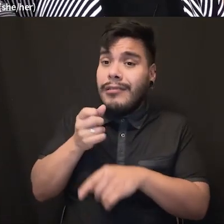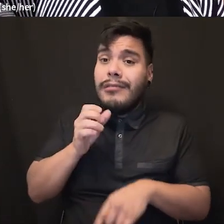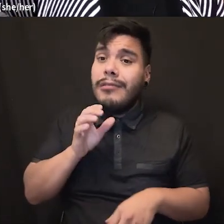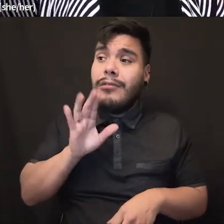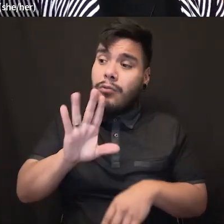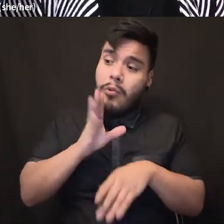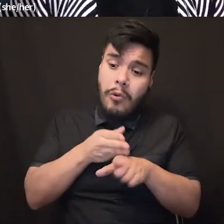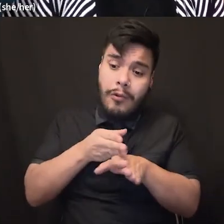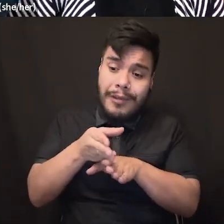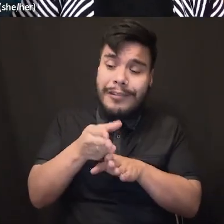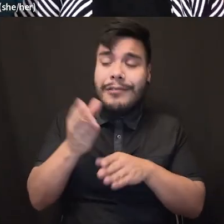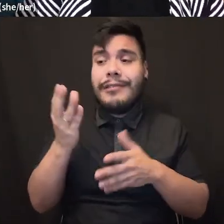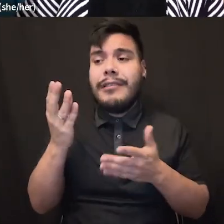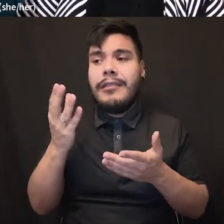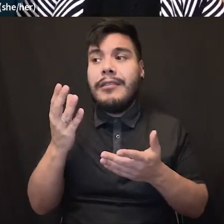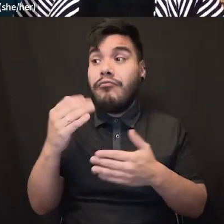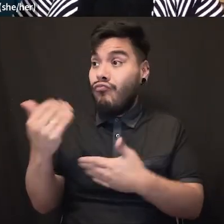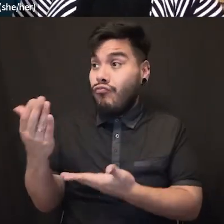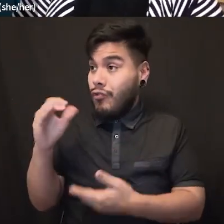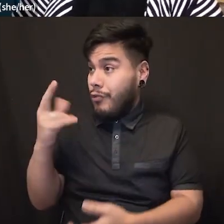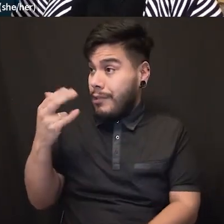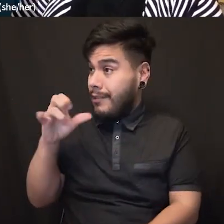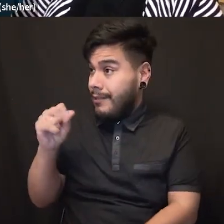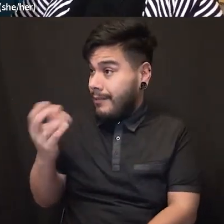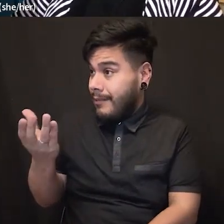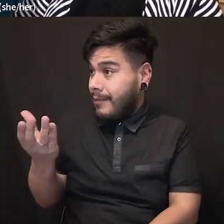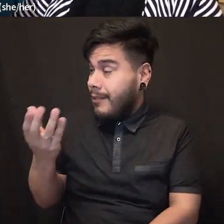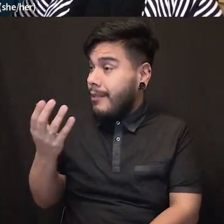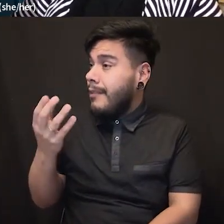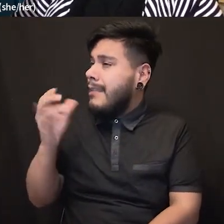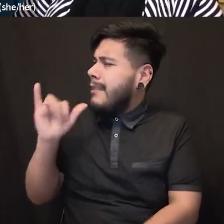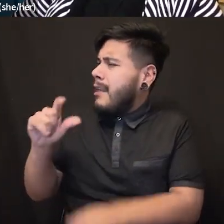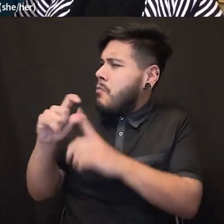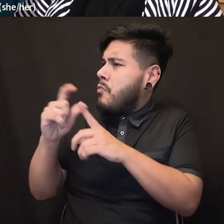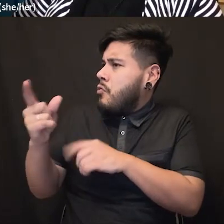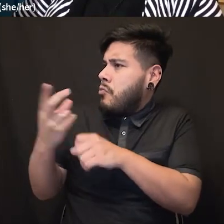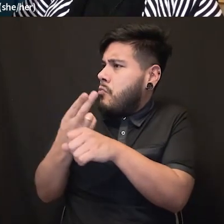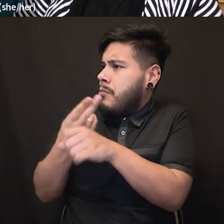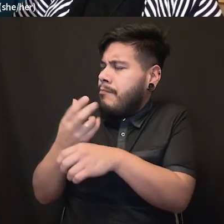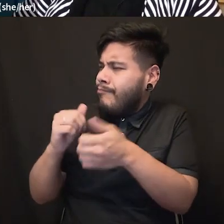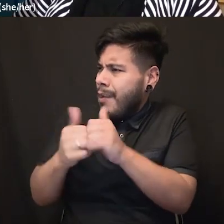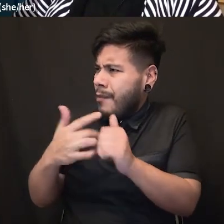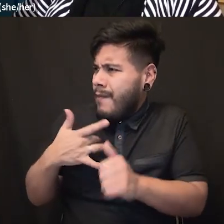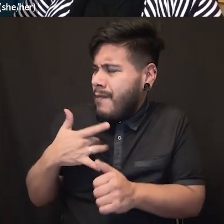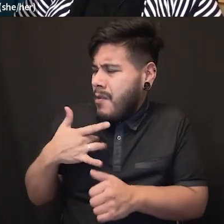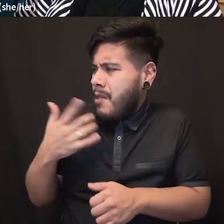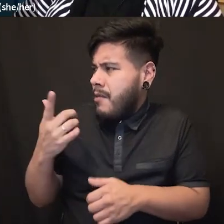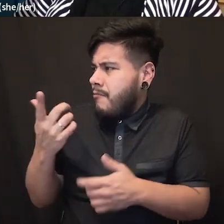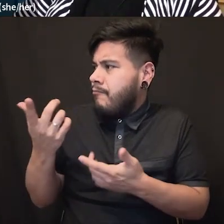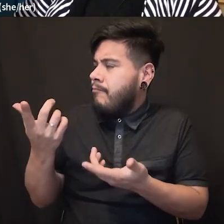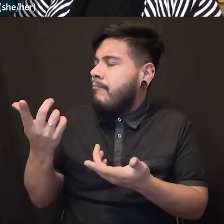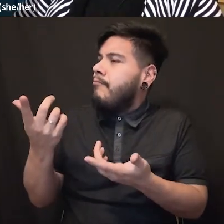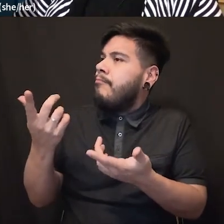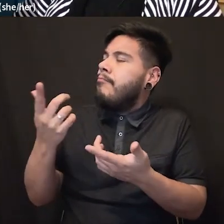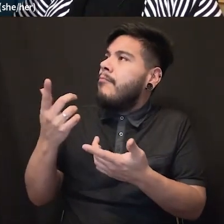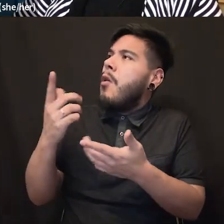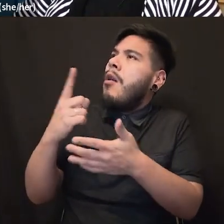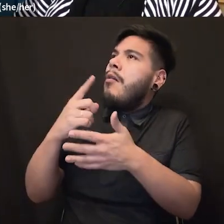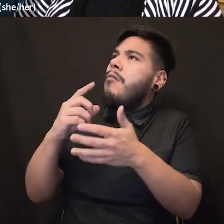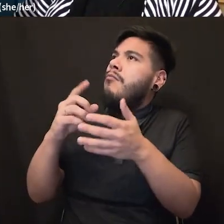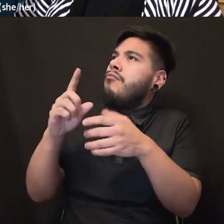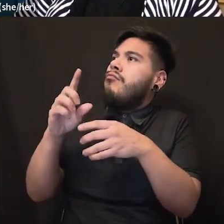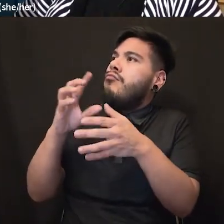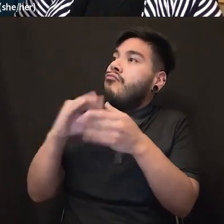in your careers. Chris, let's start with you this time. Like, is that a word that you use? How do you feel about, like, what's the language you use